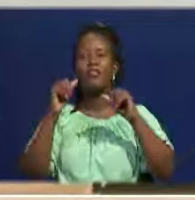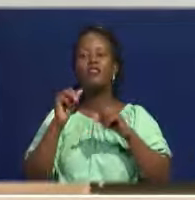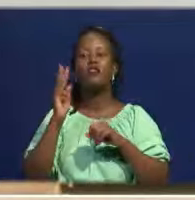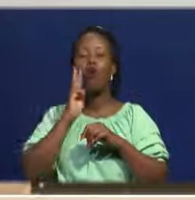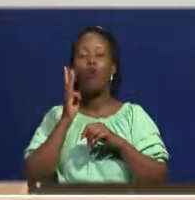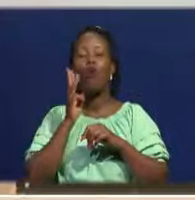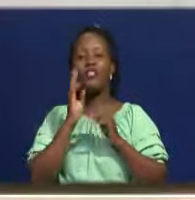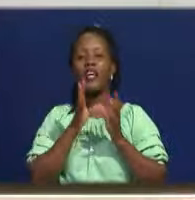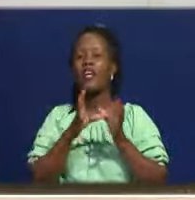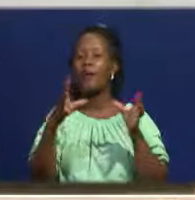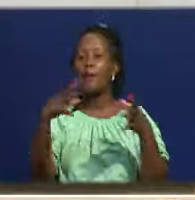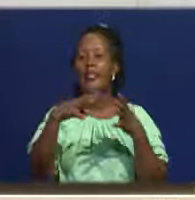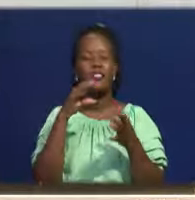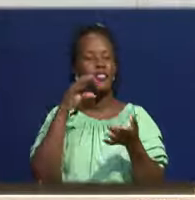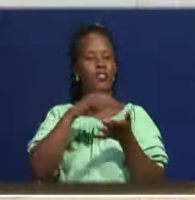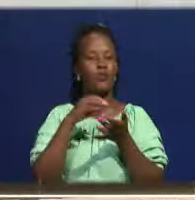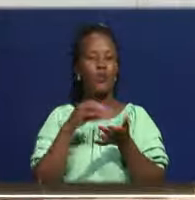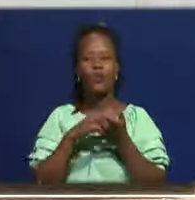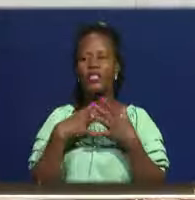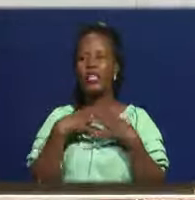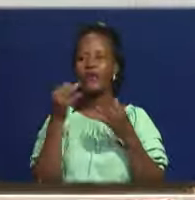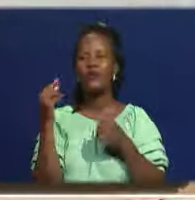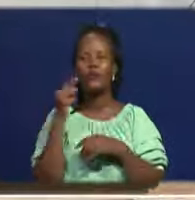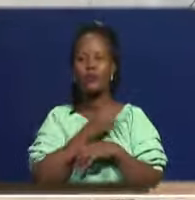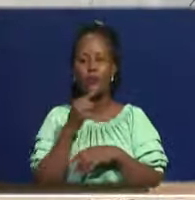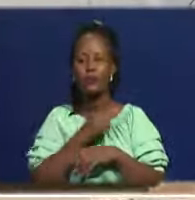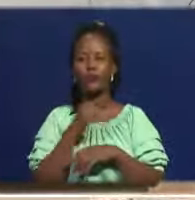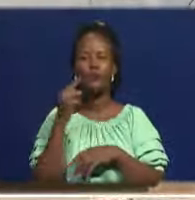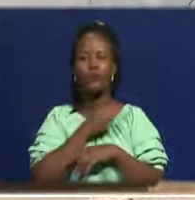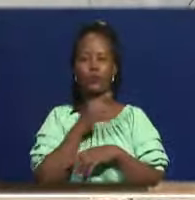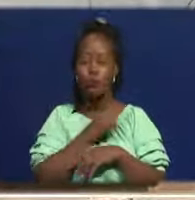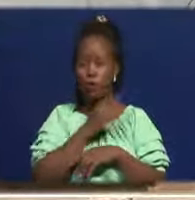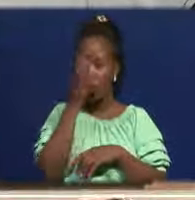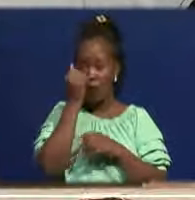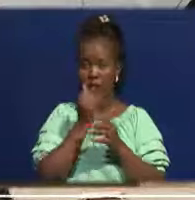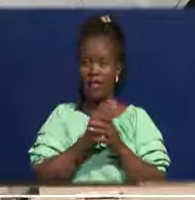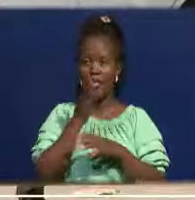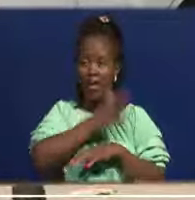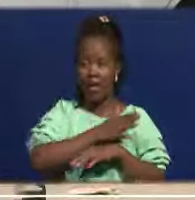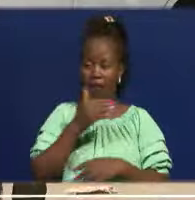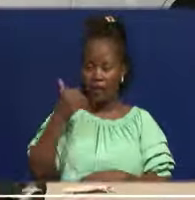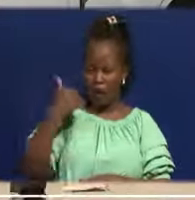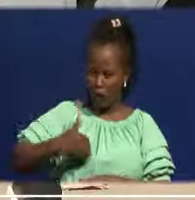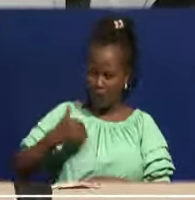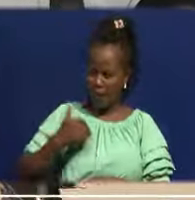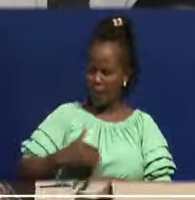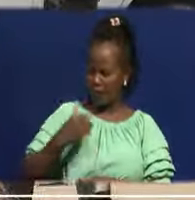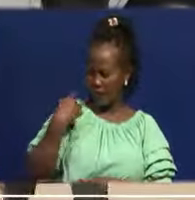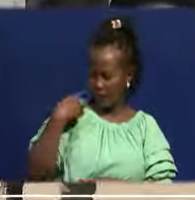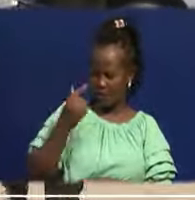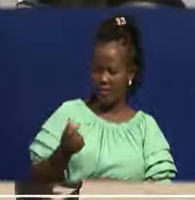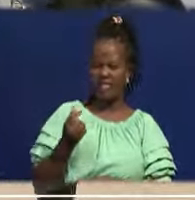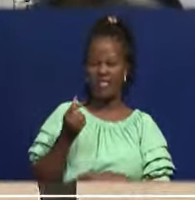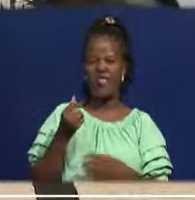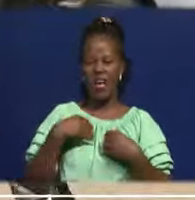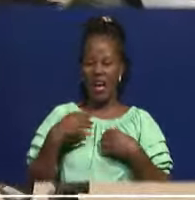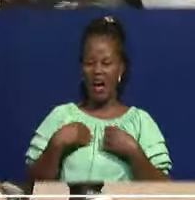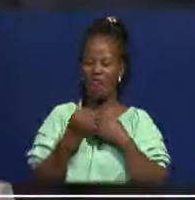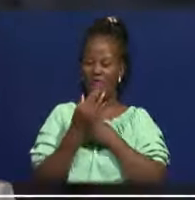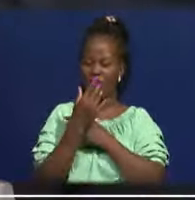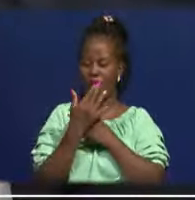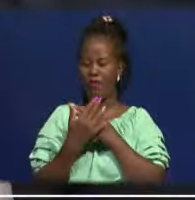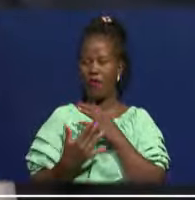alikuwa katika hali mbaya baada ya kidonda kinachotokana na upasuaji aliofanyiwa hivi majuzi kufunguka na kuanza kuvuja